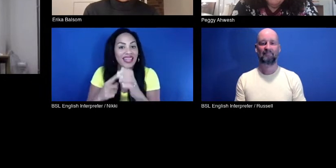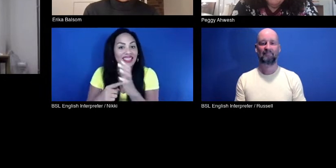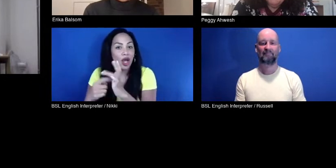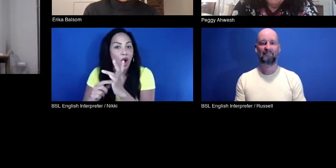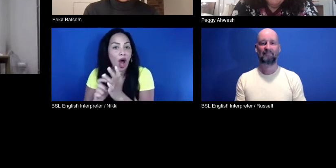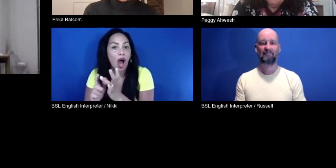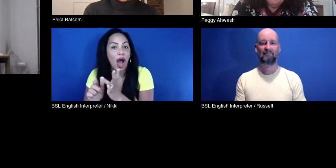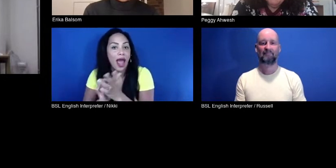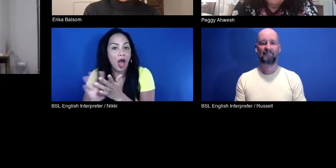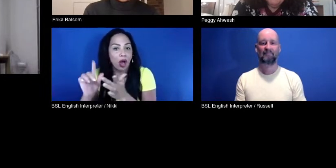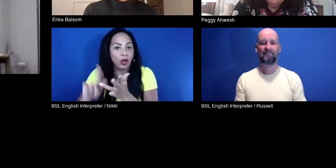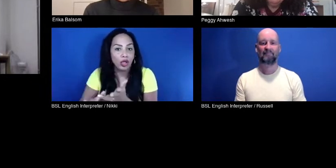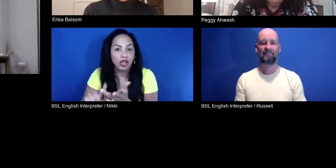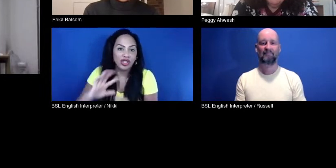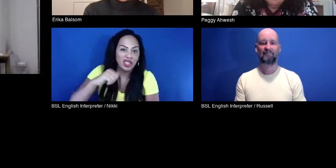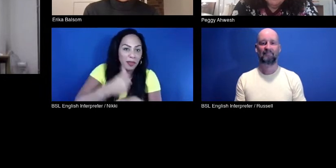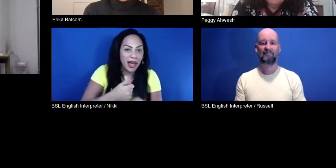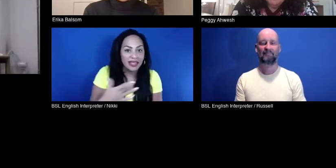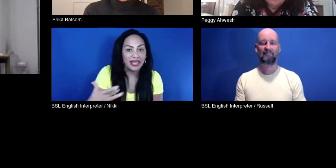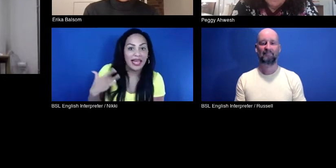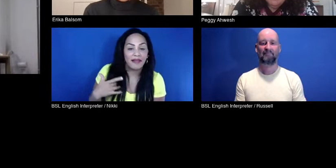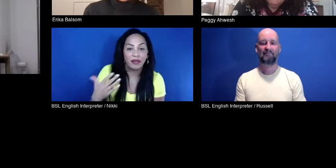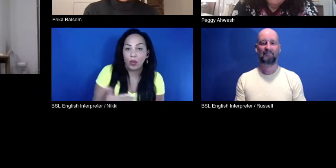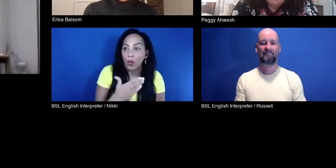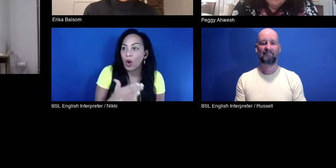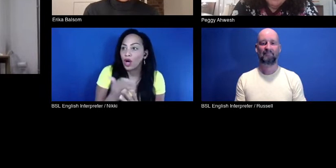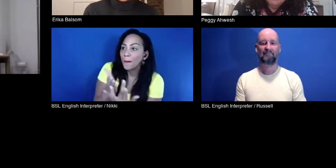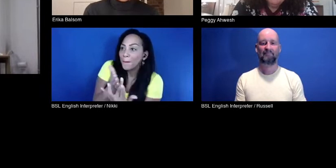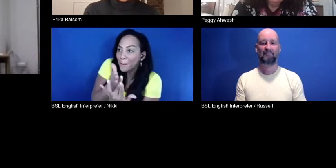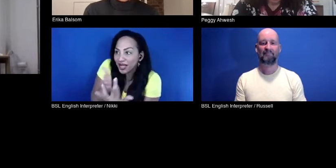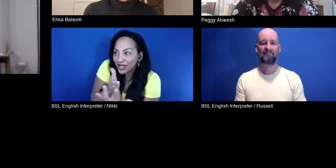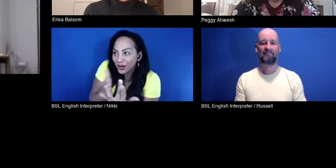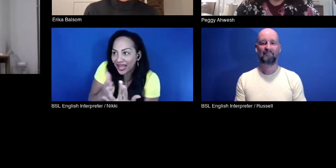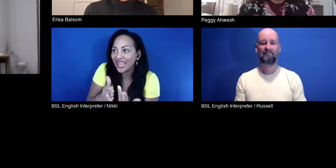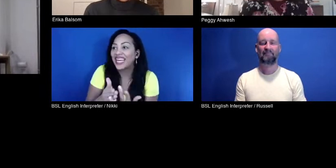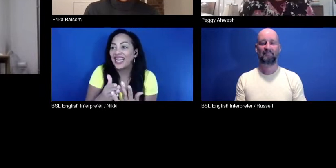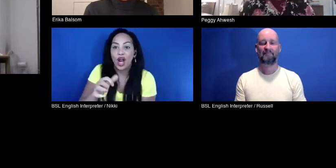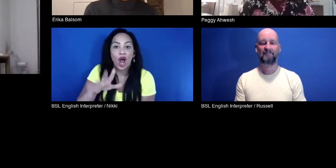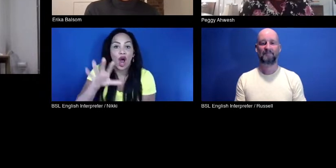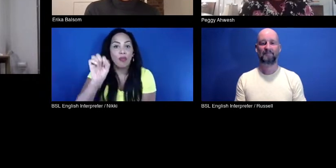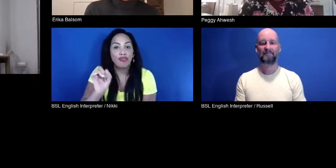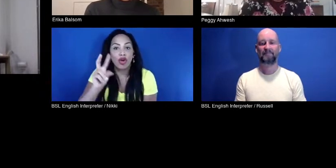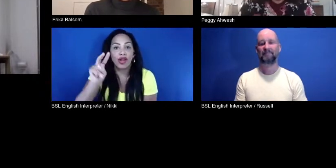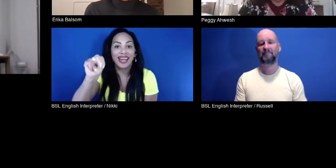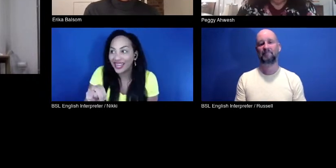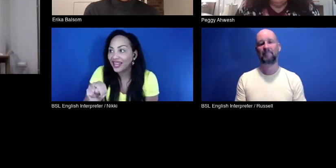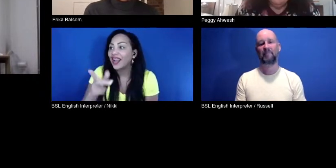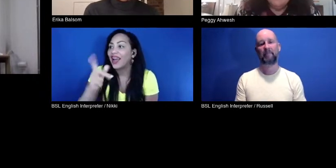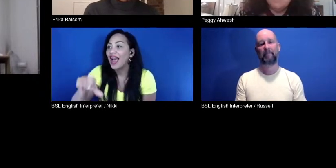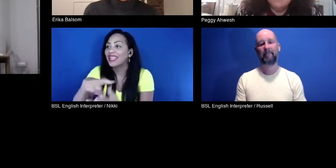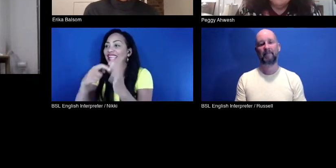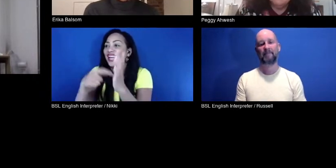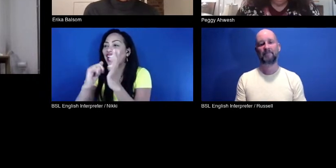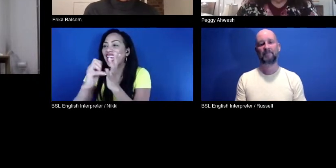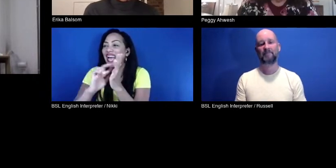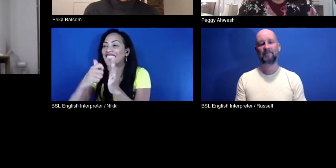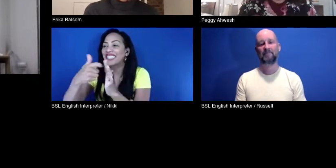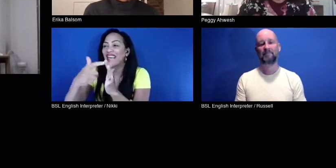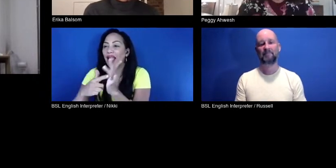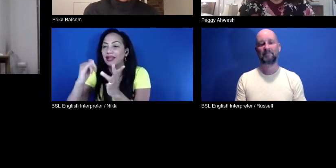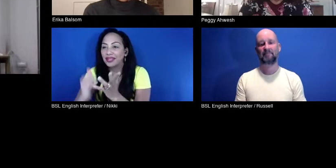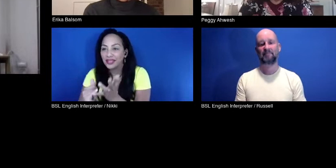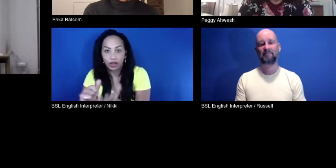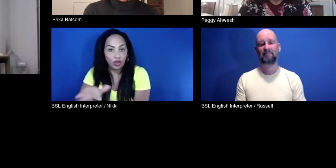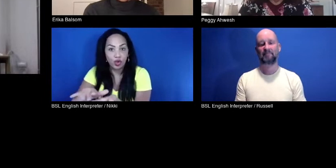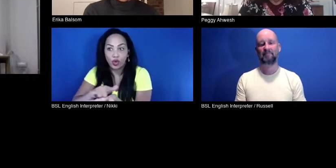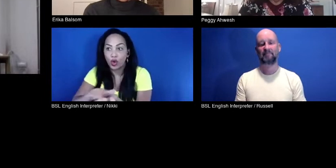Brooklyn and the Catskills in New York. Erika Balsom is a reader in film studies at King's College in London.